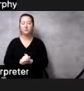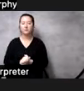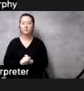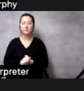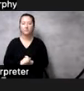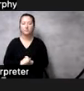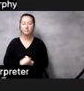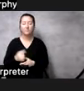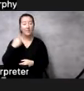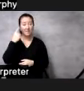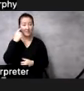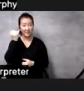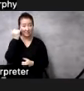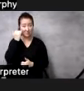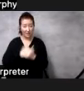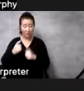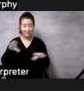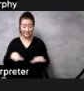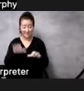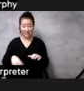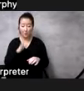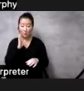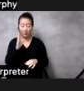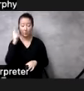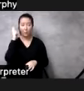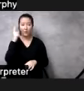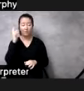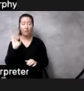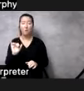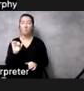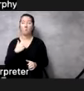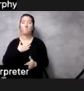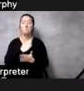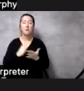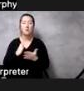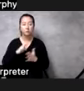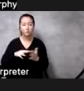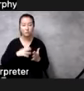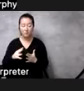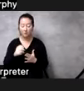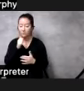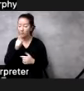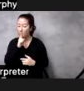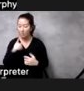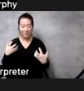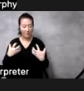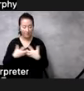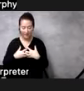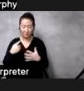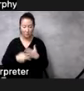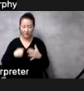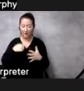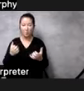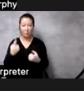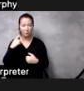all do this, what we realize very, very quickly, right, is that our pie chart doesn't match very well with what we want with our